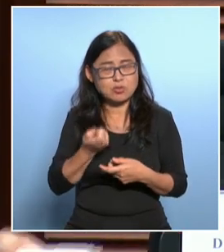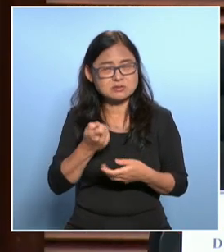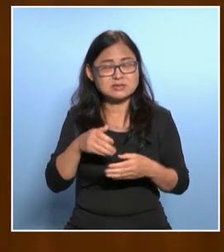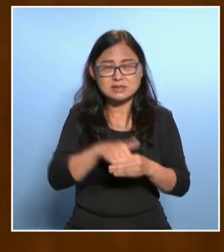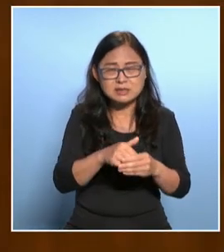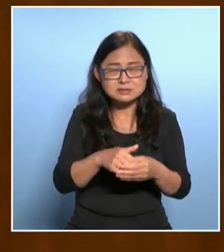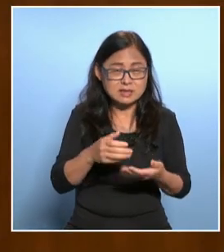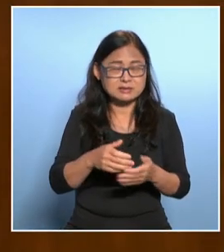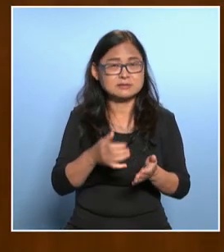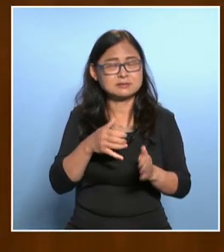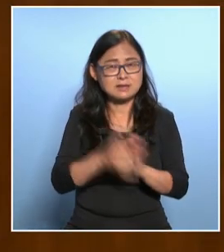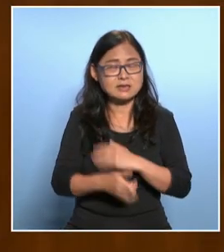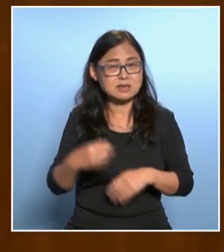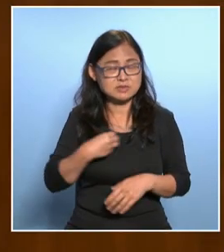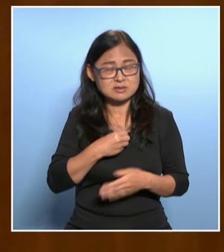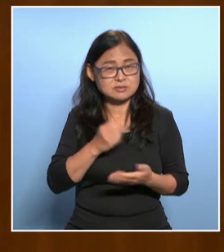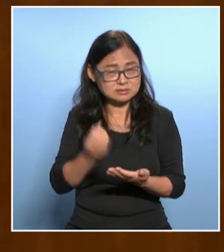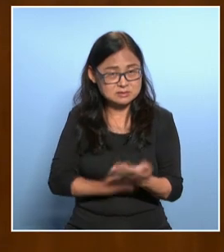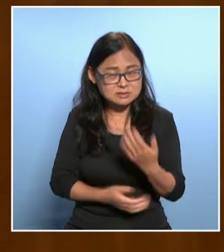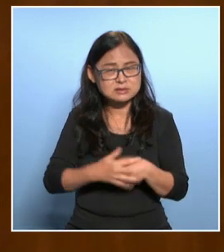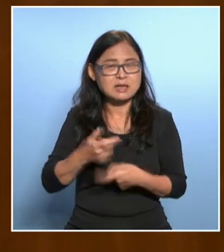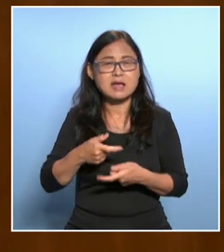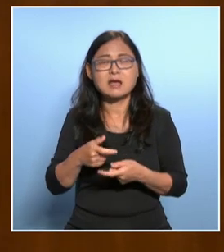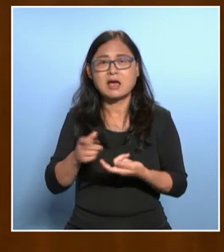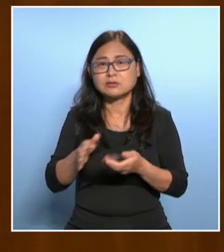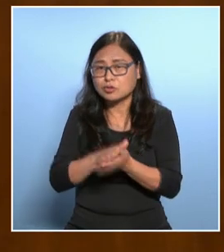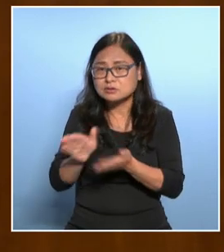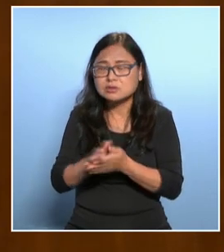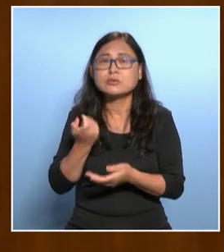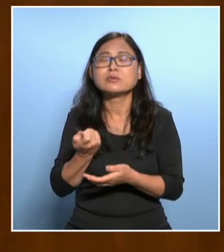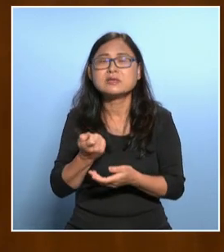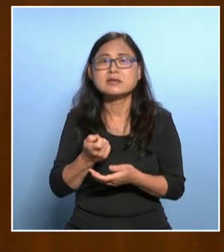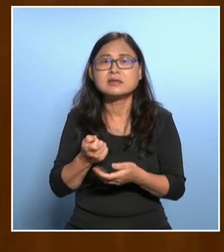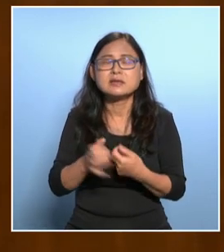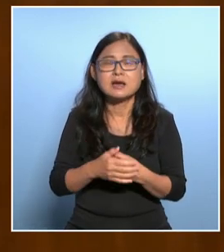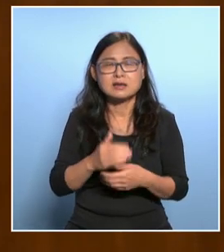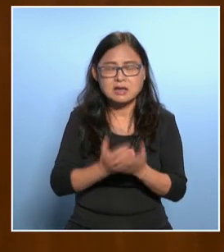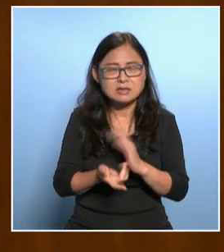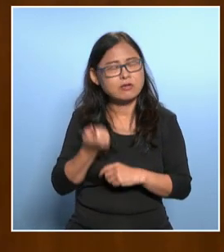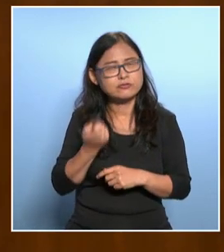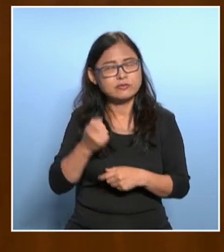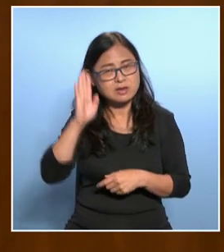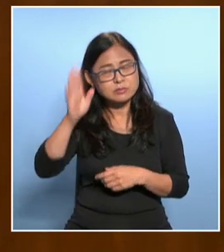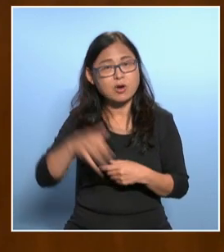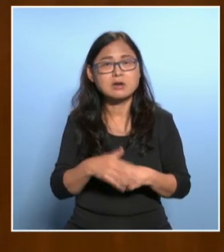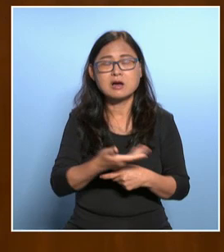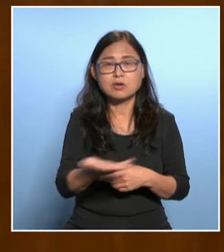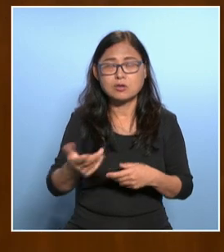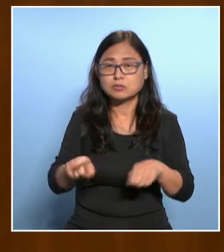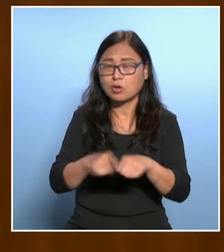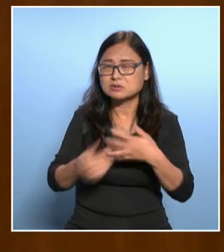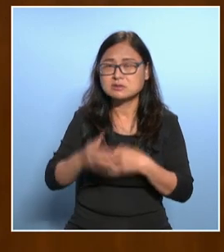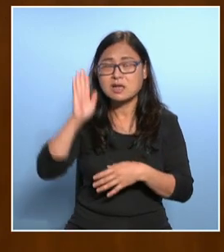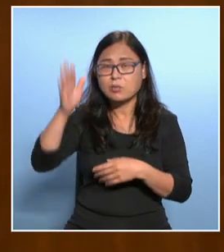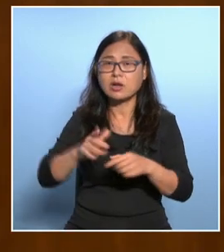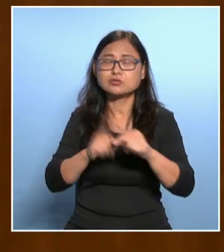deter people from revoking their AMDs, but we will certainly consider that. Under Secretary, I